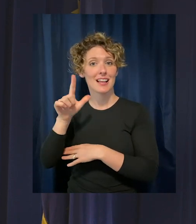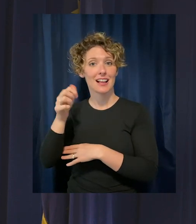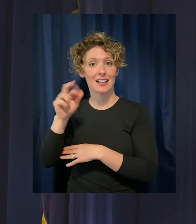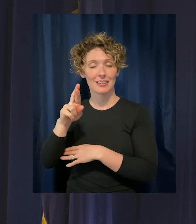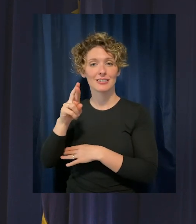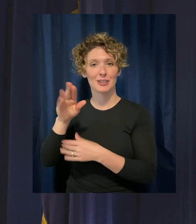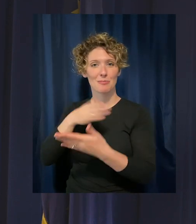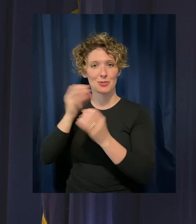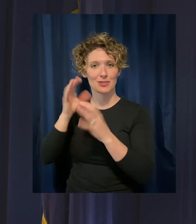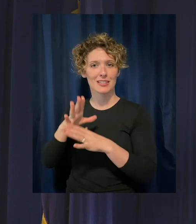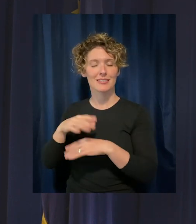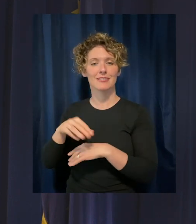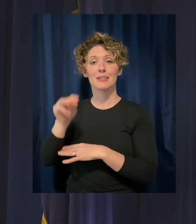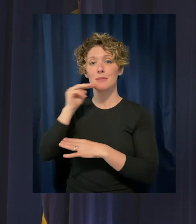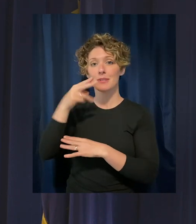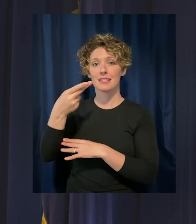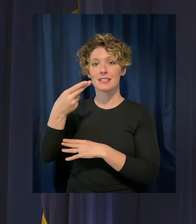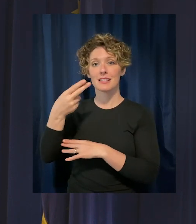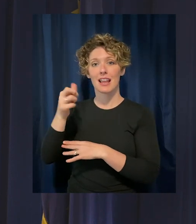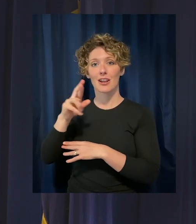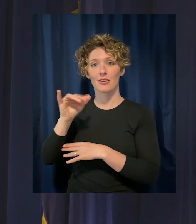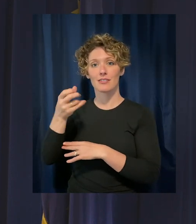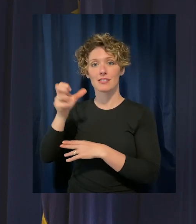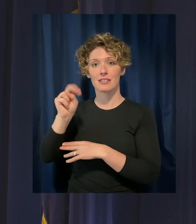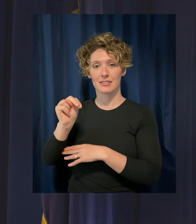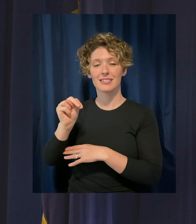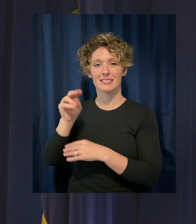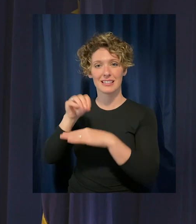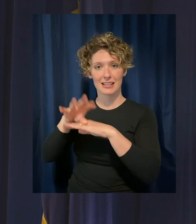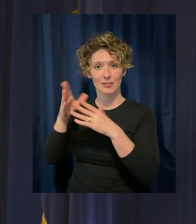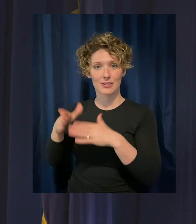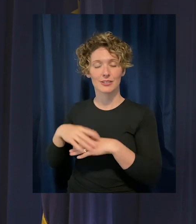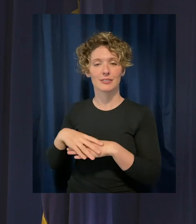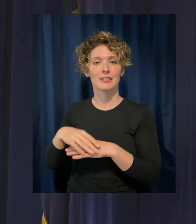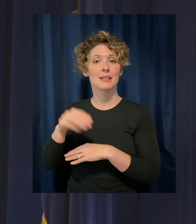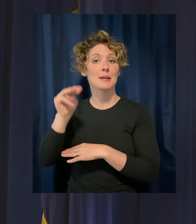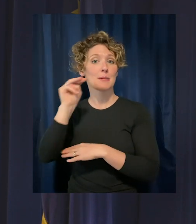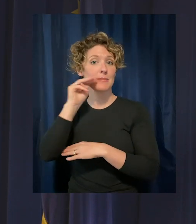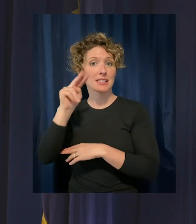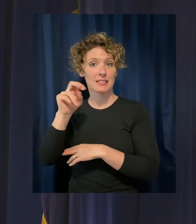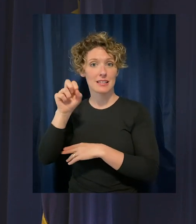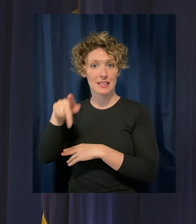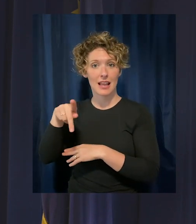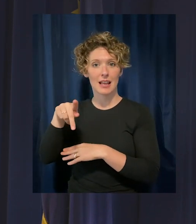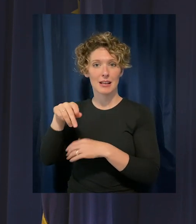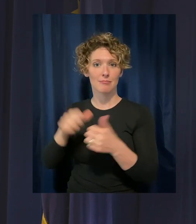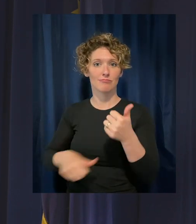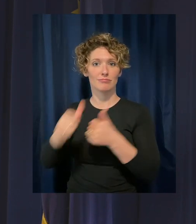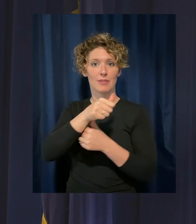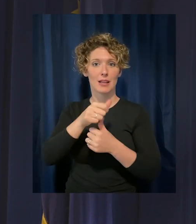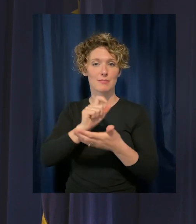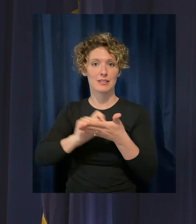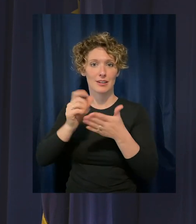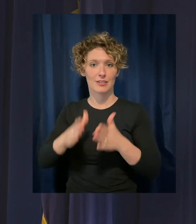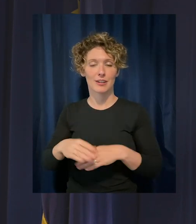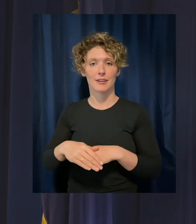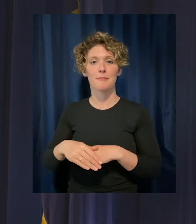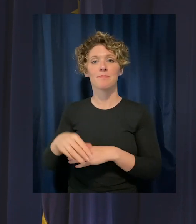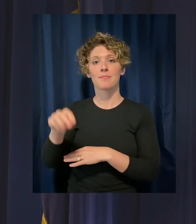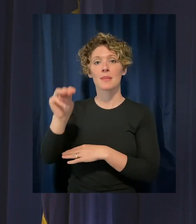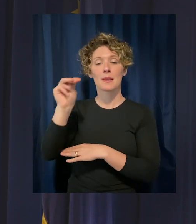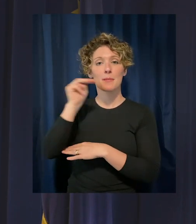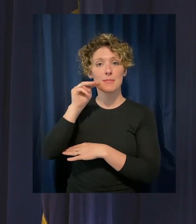Mrs. Tamara Harrison, Counselor, Mrs. Mindy Knapp, Admin Secretary, and Mrs. Marie Richter, our go-to